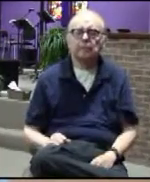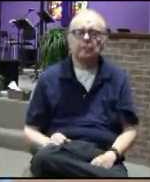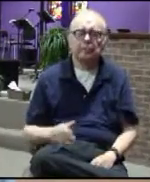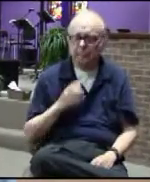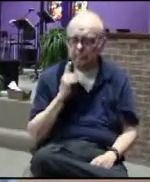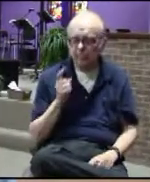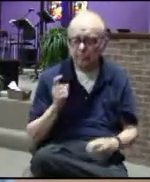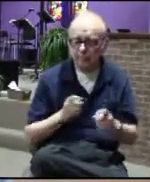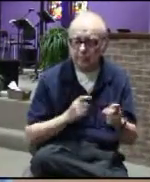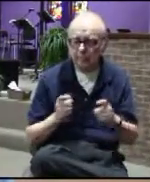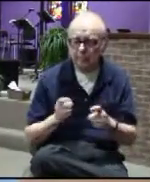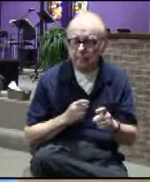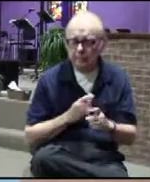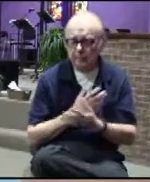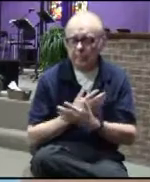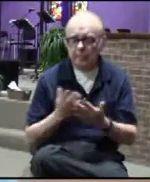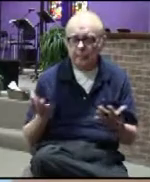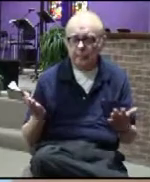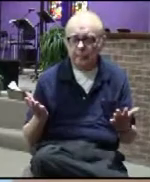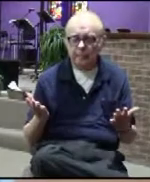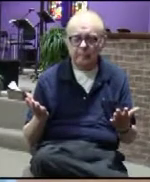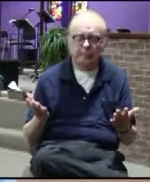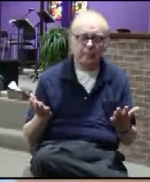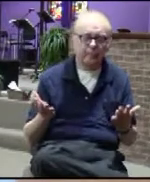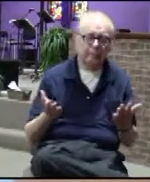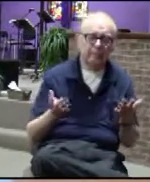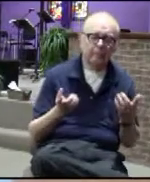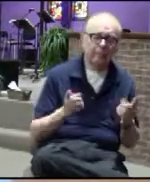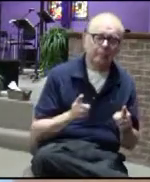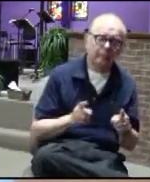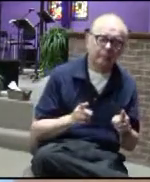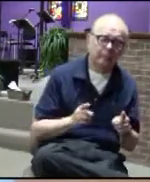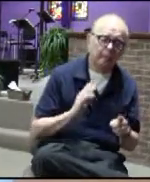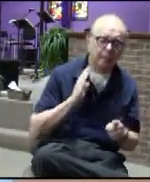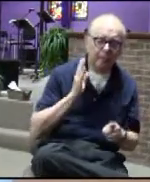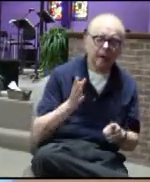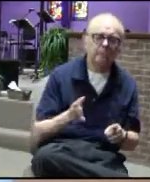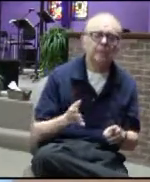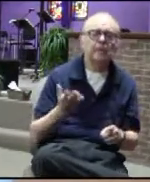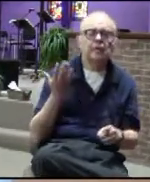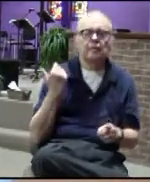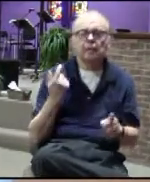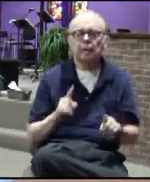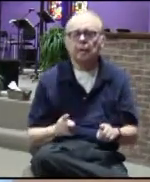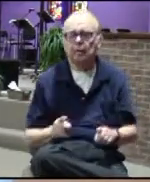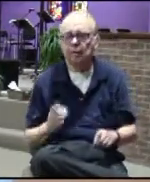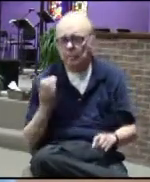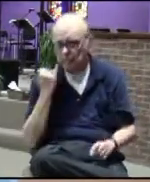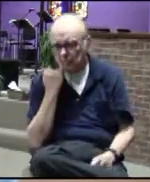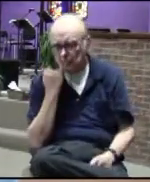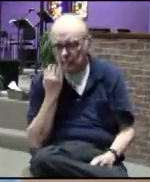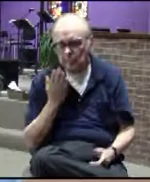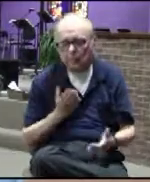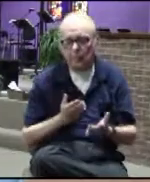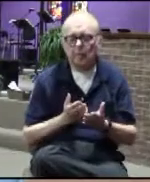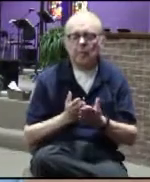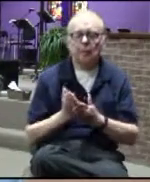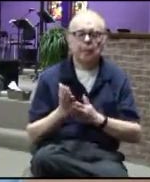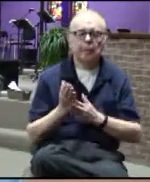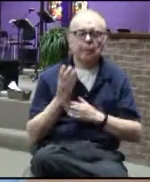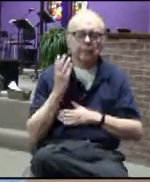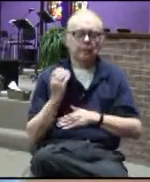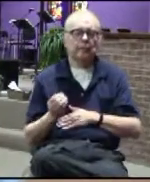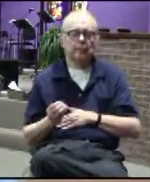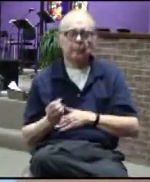who controls every event that ever happens if you're going through a trial ladies